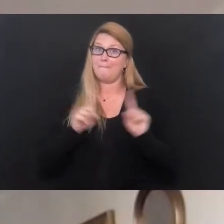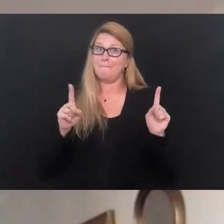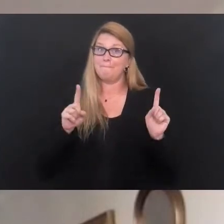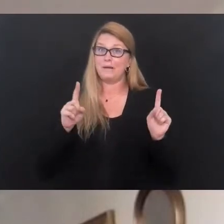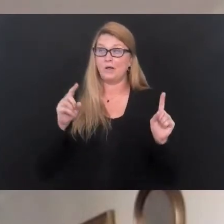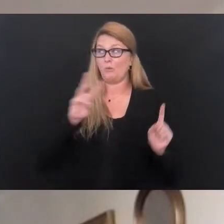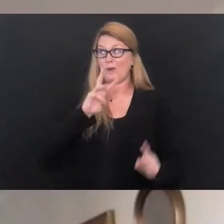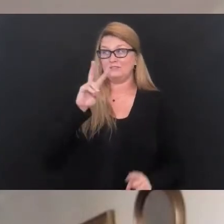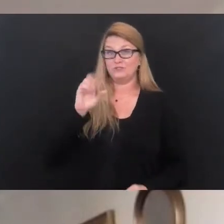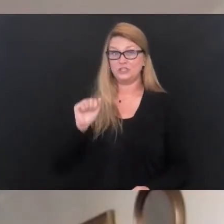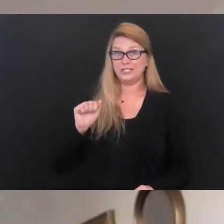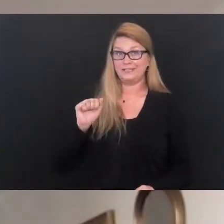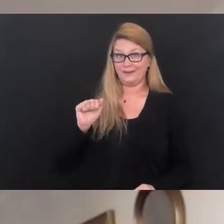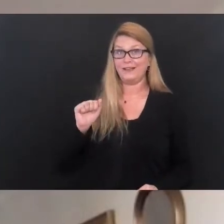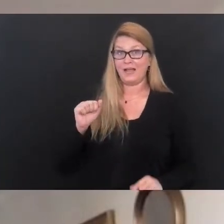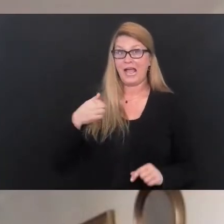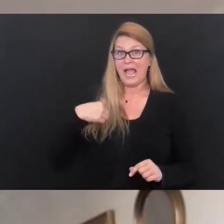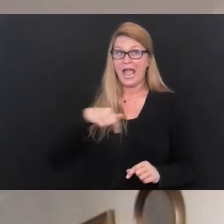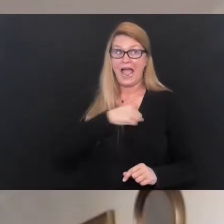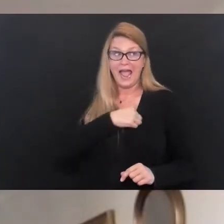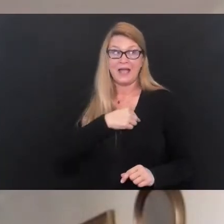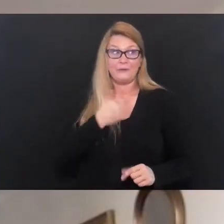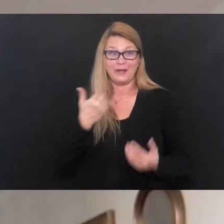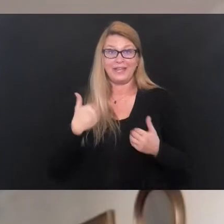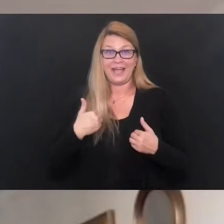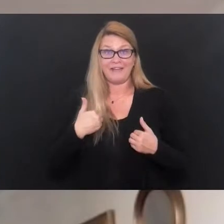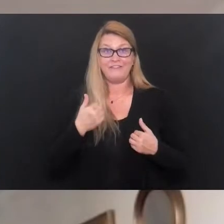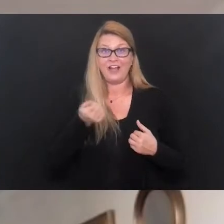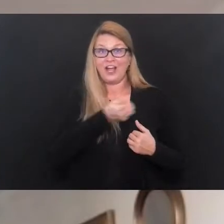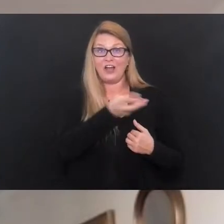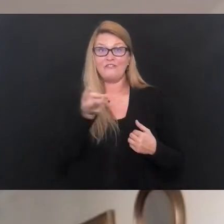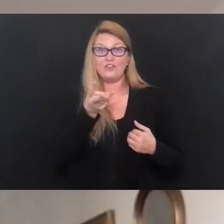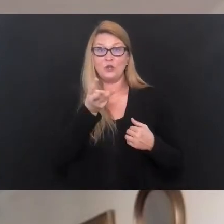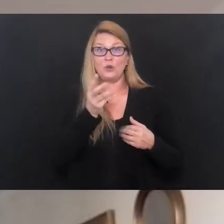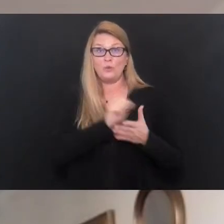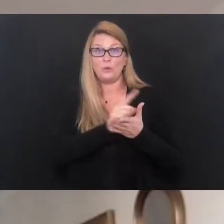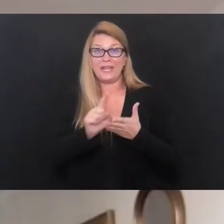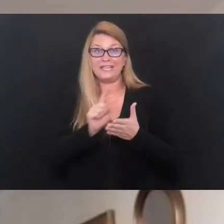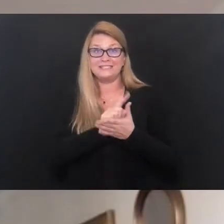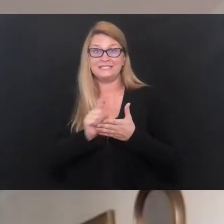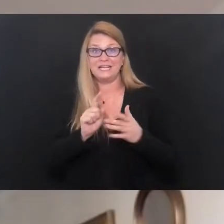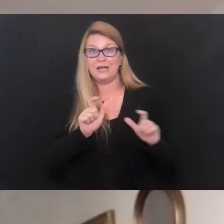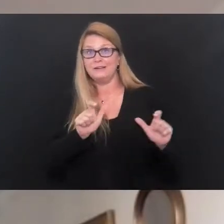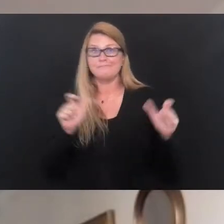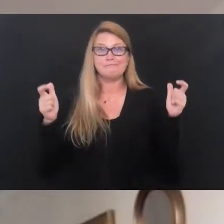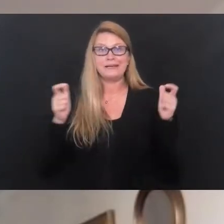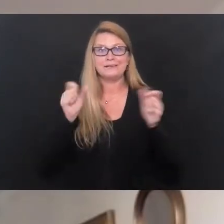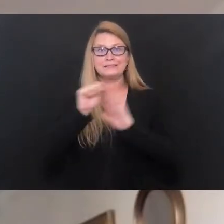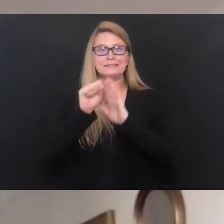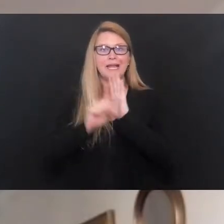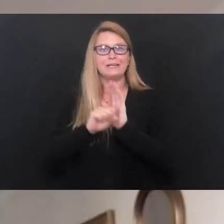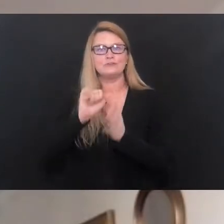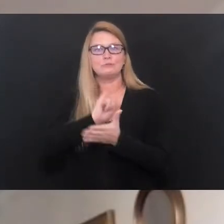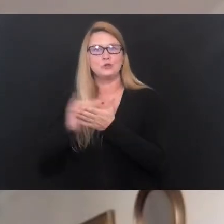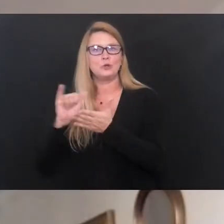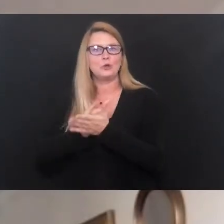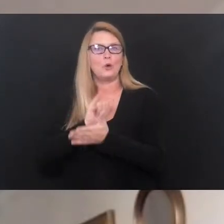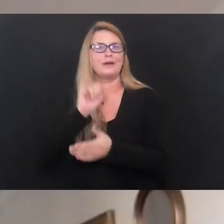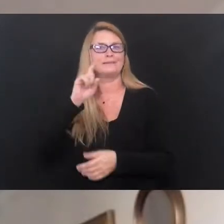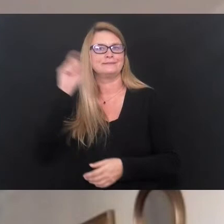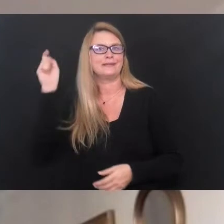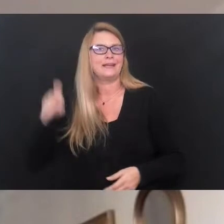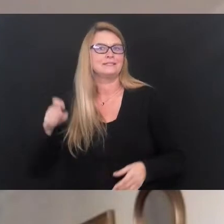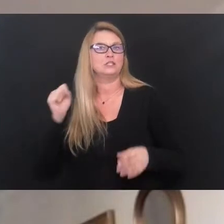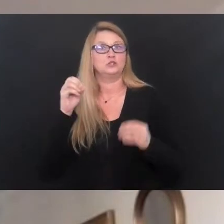West Virginia, that is always a few weeks behind bigger states like New York or Florida or Texas. So now